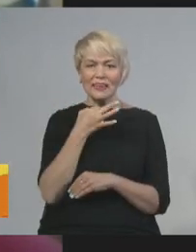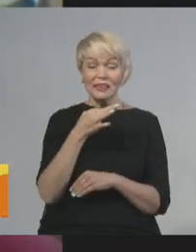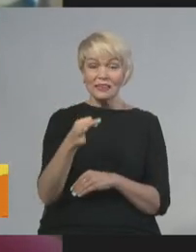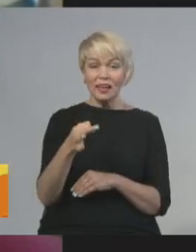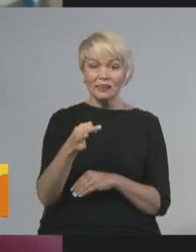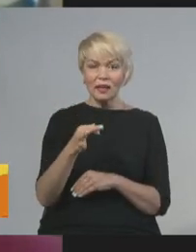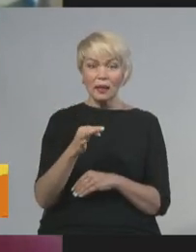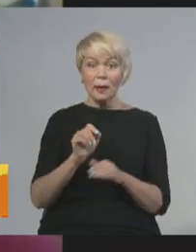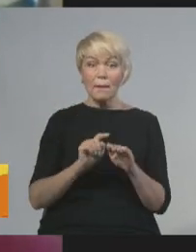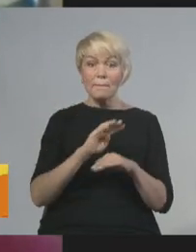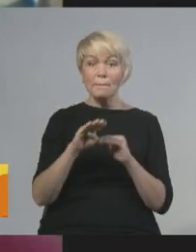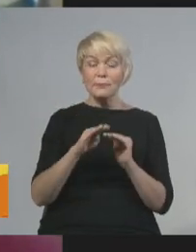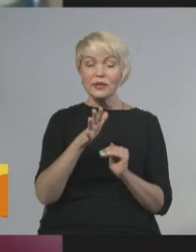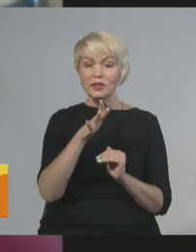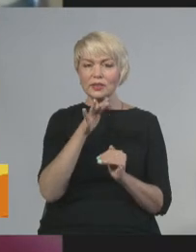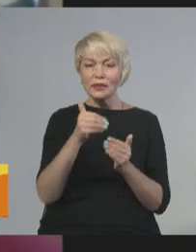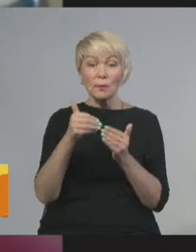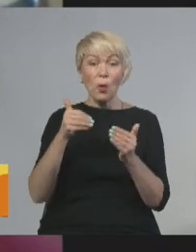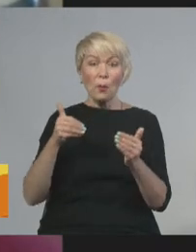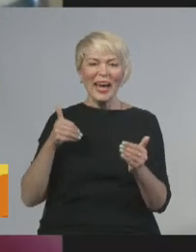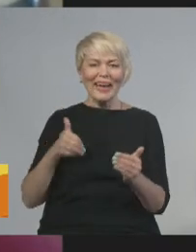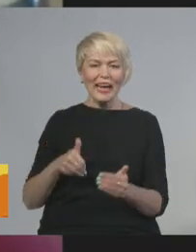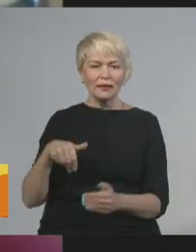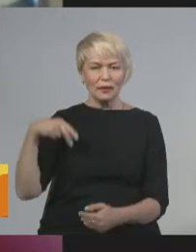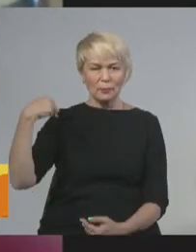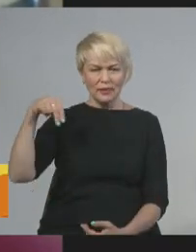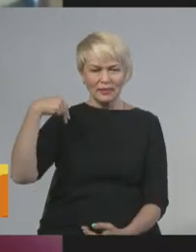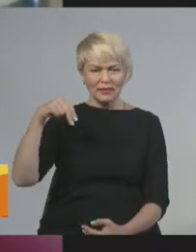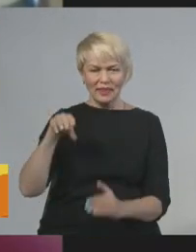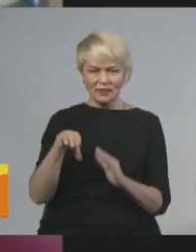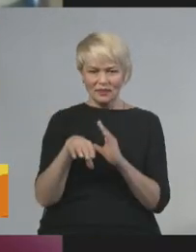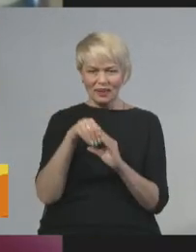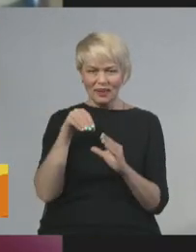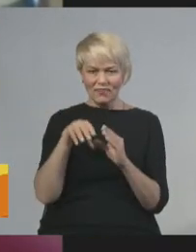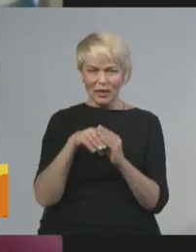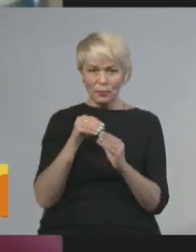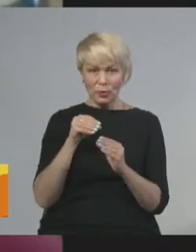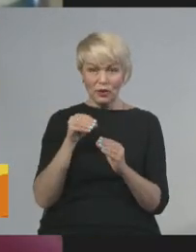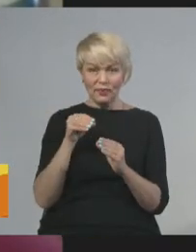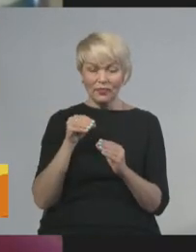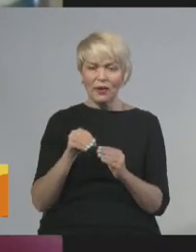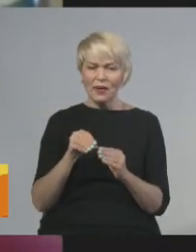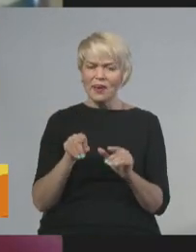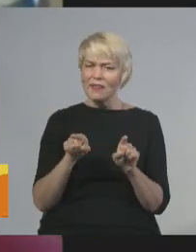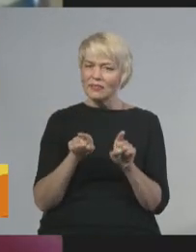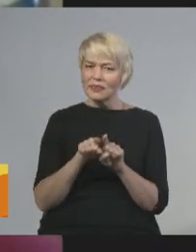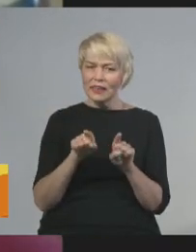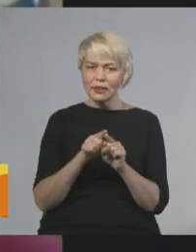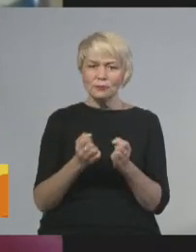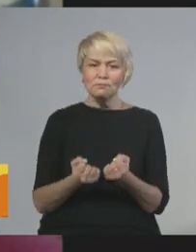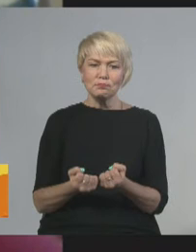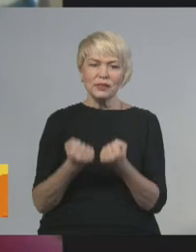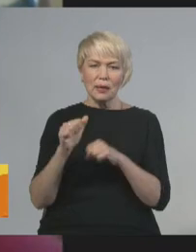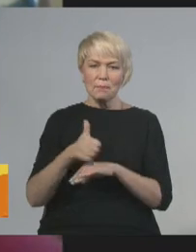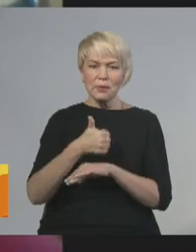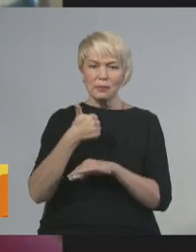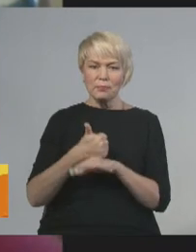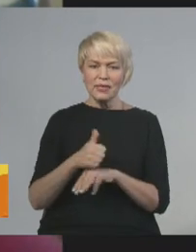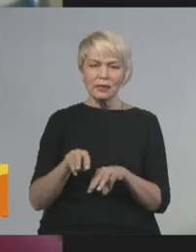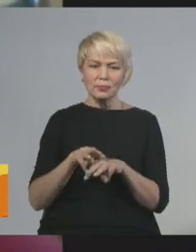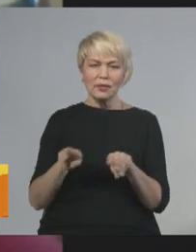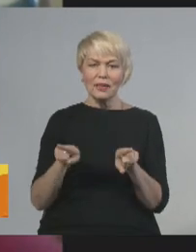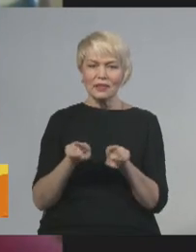elections um everybody stood behind the prime minister and behind the minister of health who was a